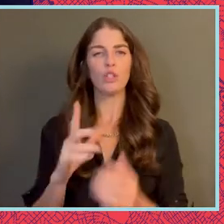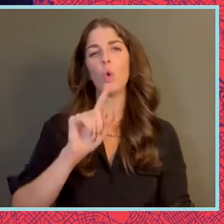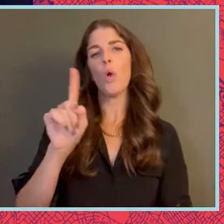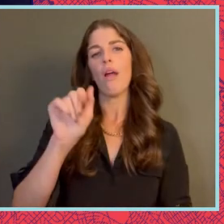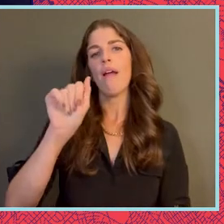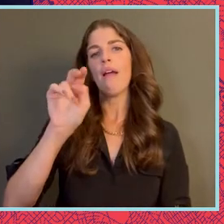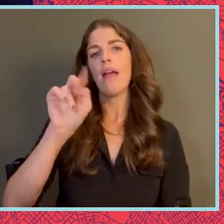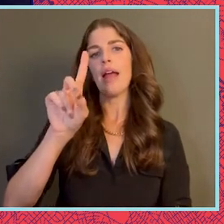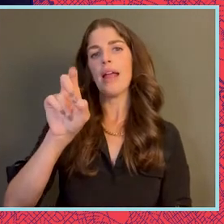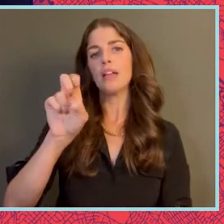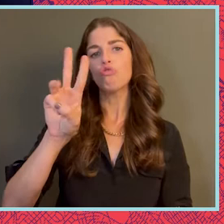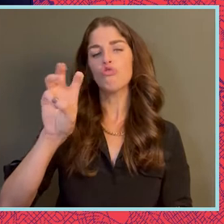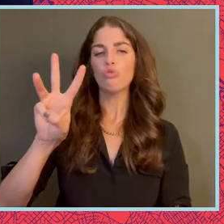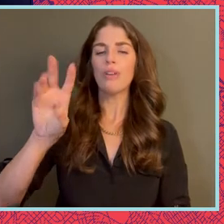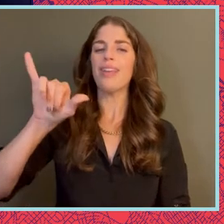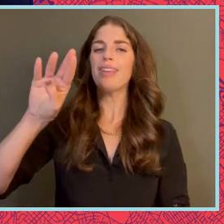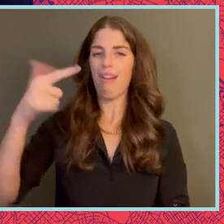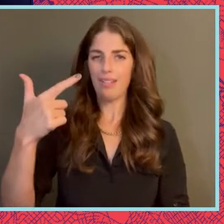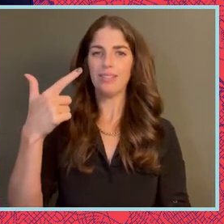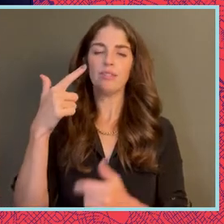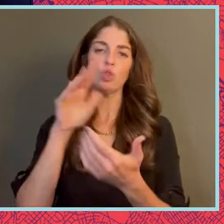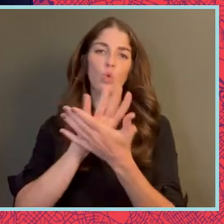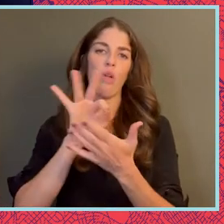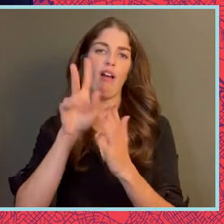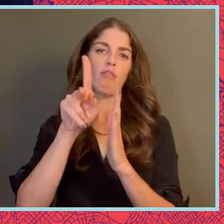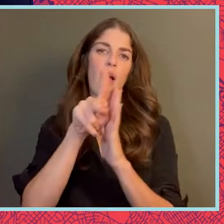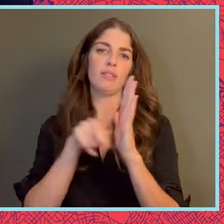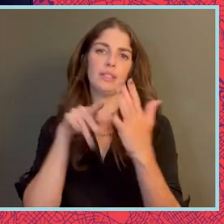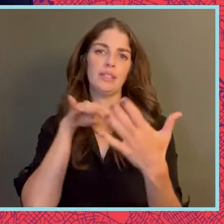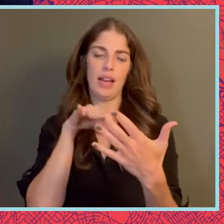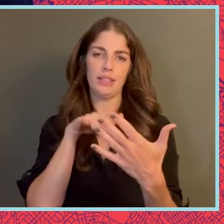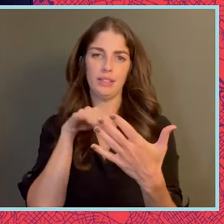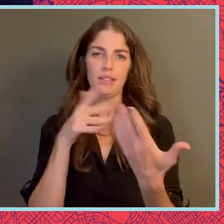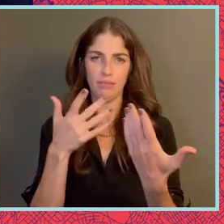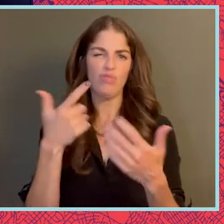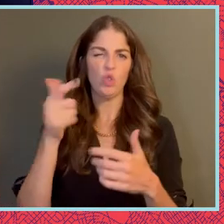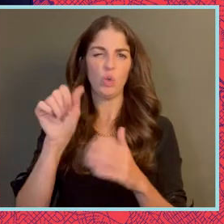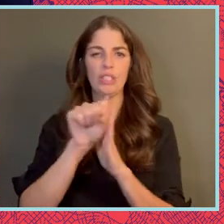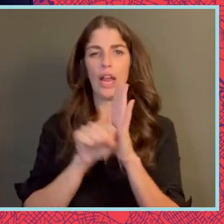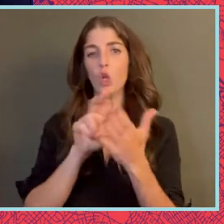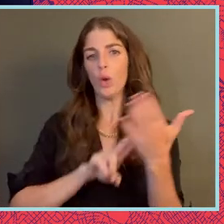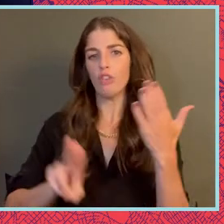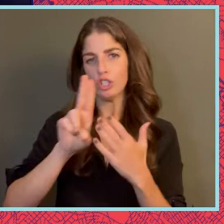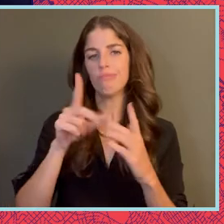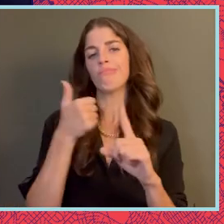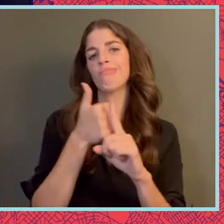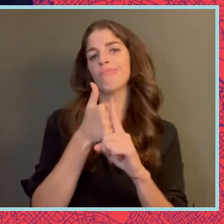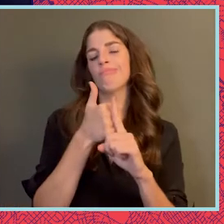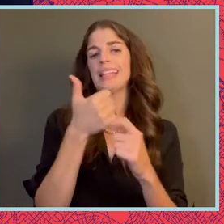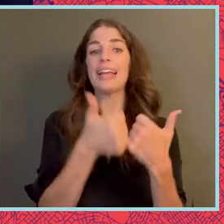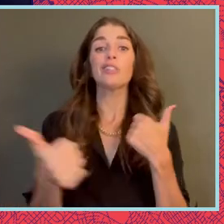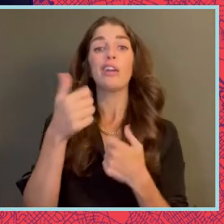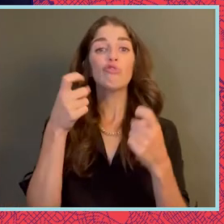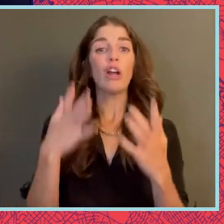of Policy Studies at Georgia State University, where she served for many years as the executive director